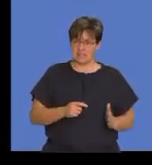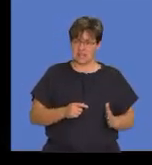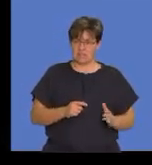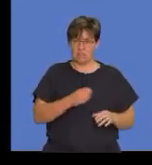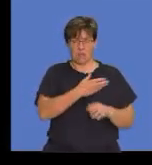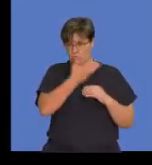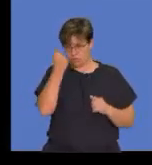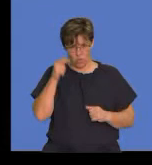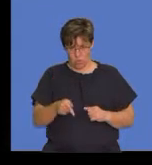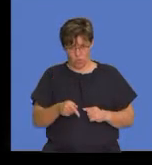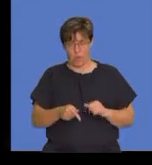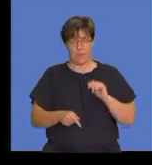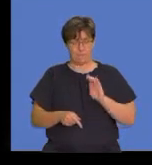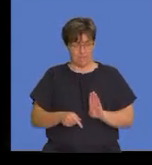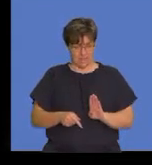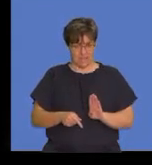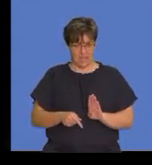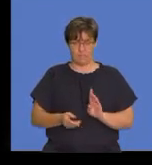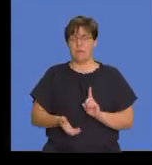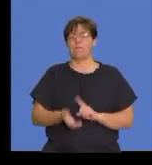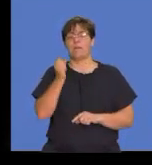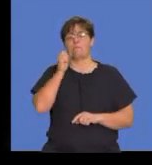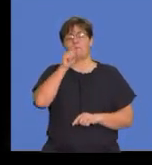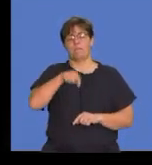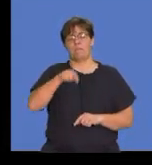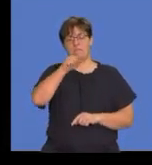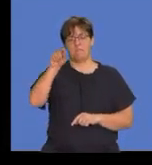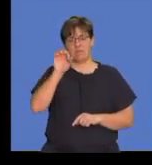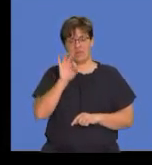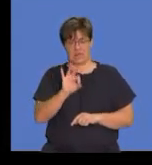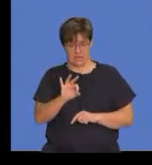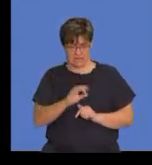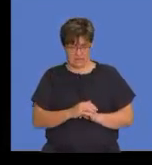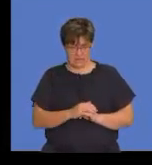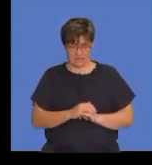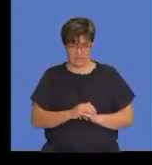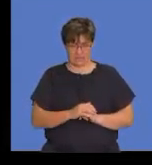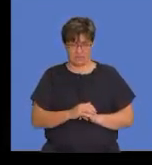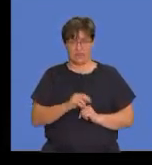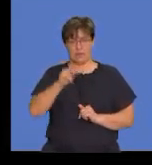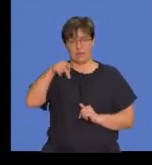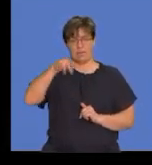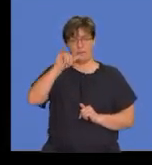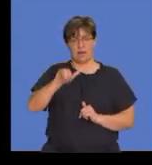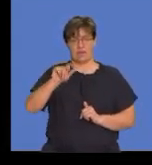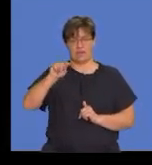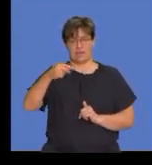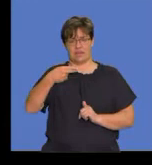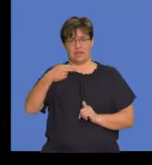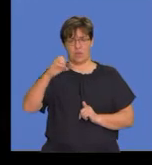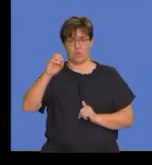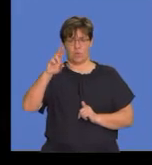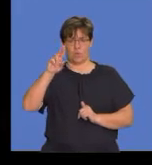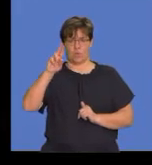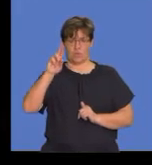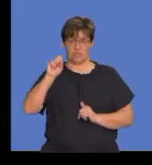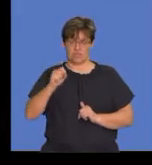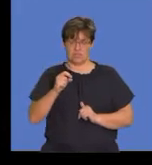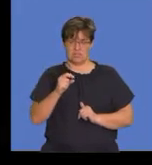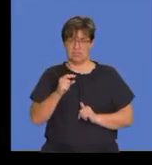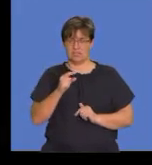I didn't know was B, and I found it using the theorem of Pythagoras. Now here,